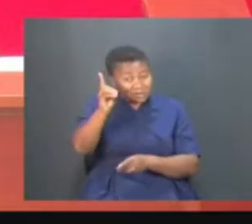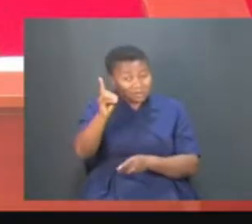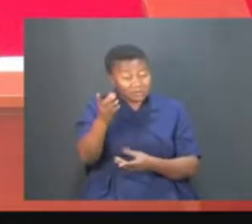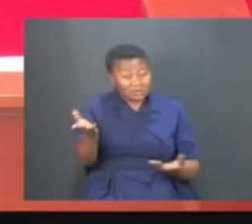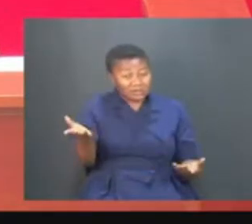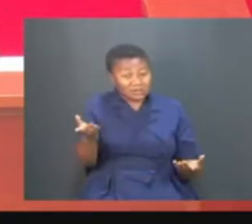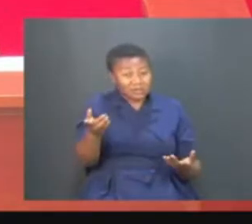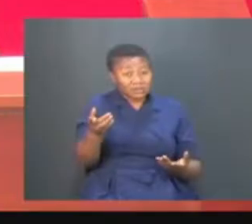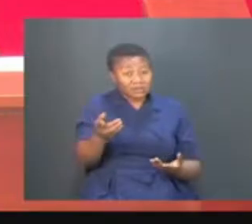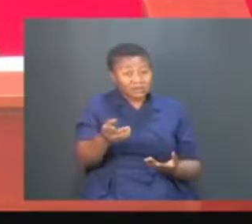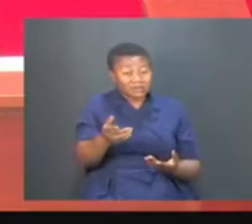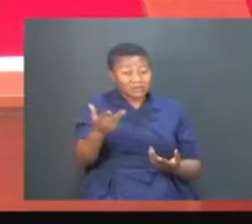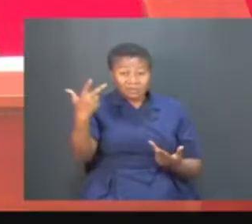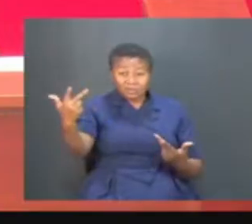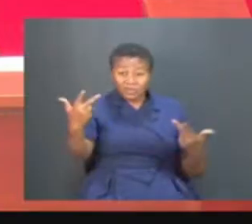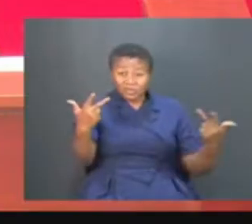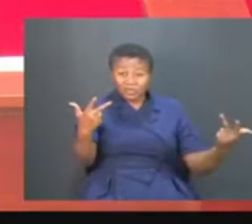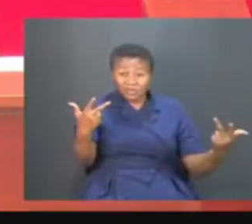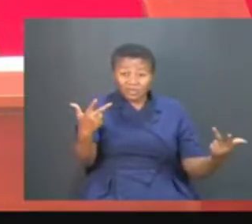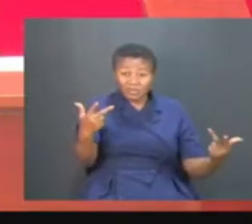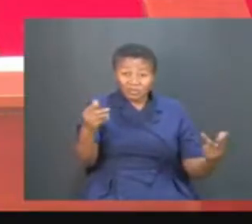They say 3 more.